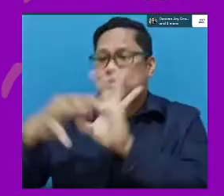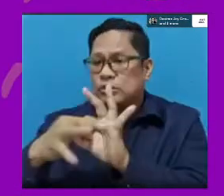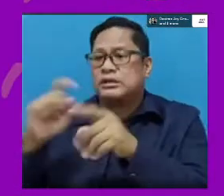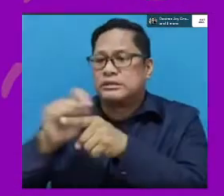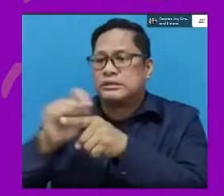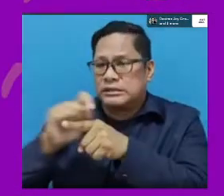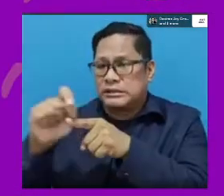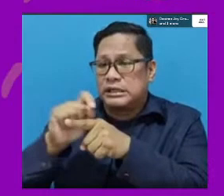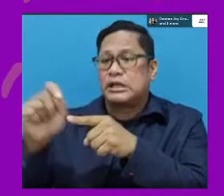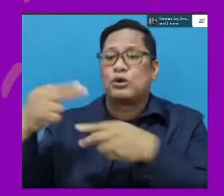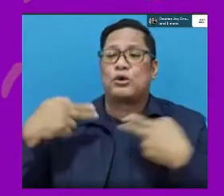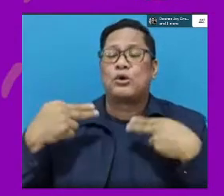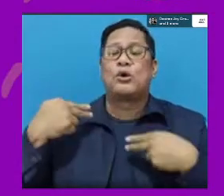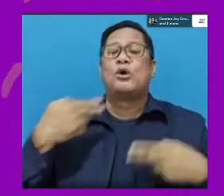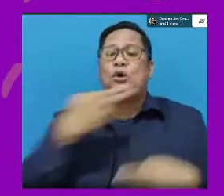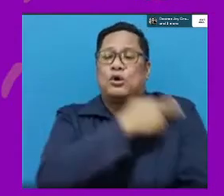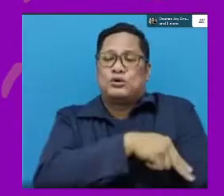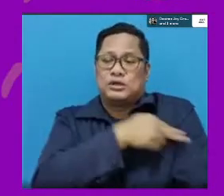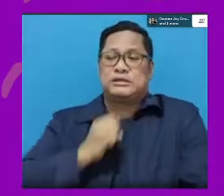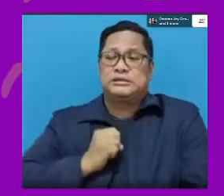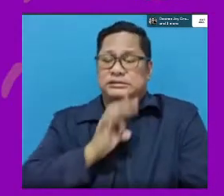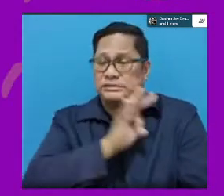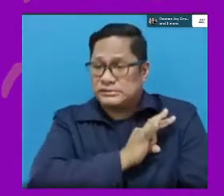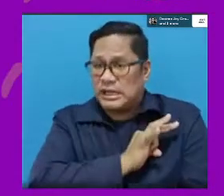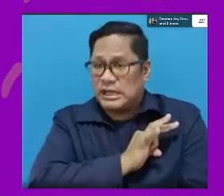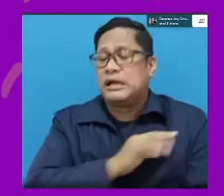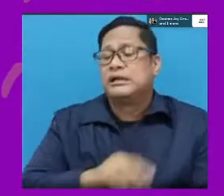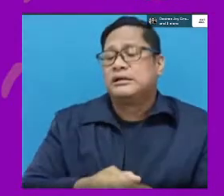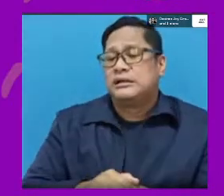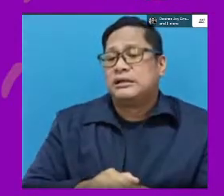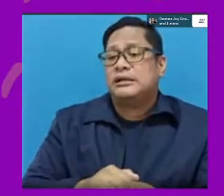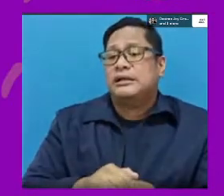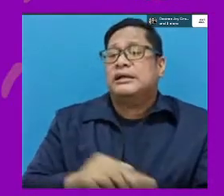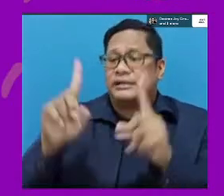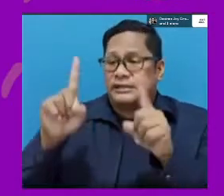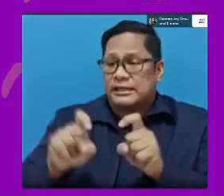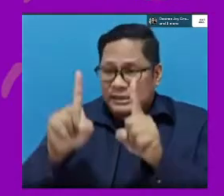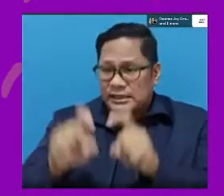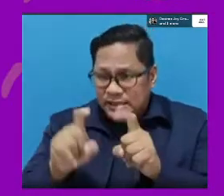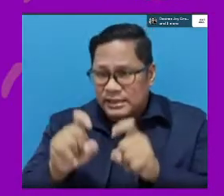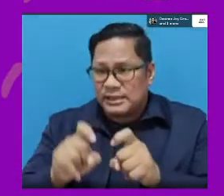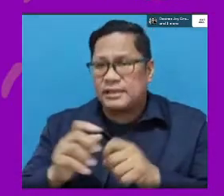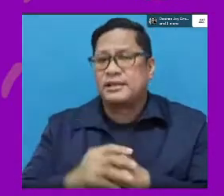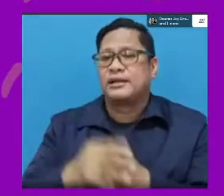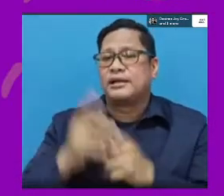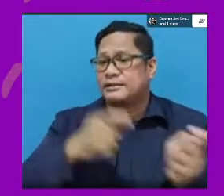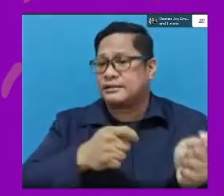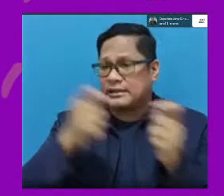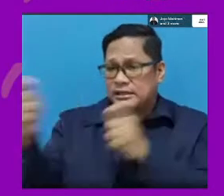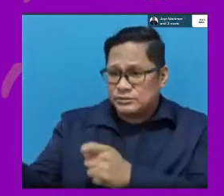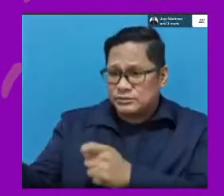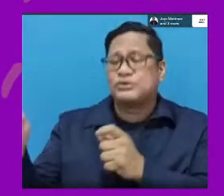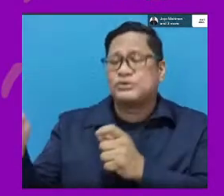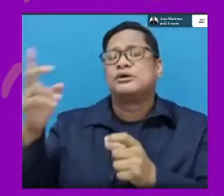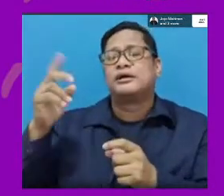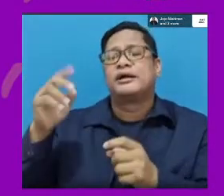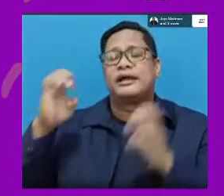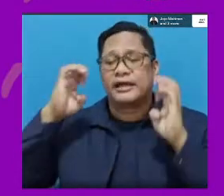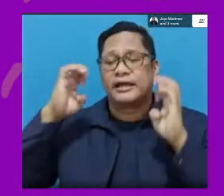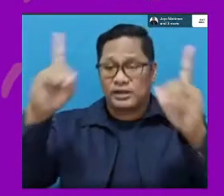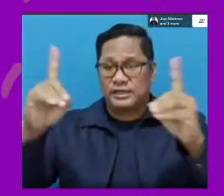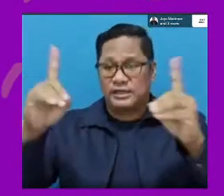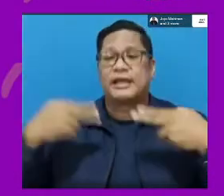hospital staff in infection prevention and control, testing and specimen transport, educating health workers